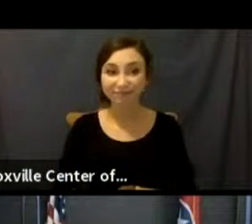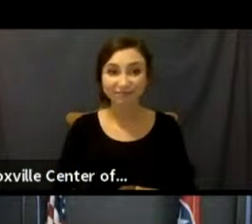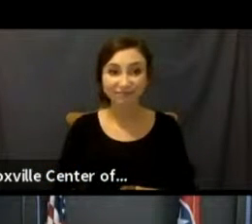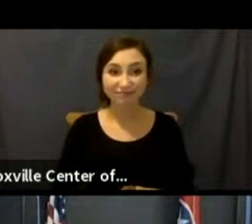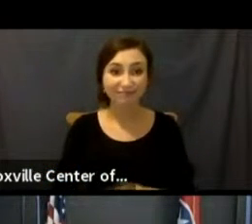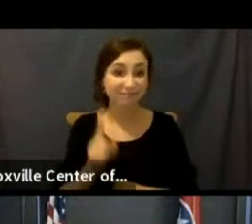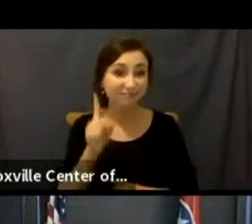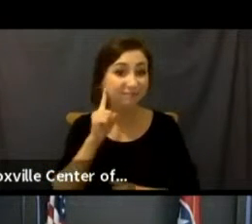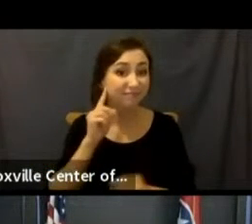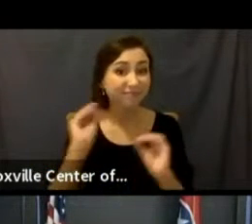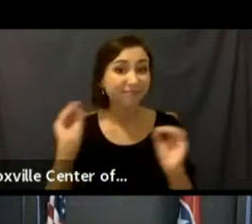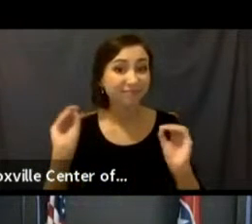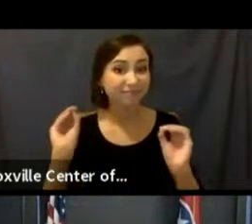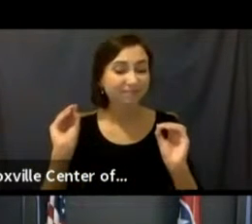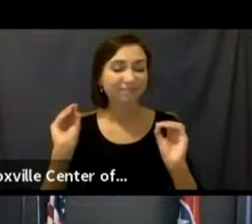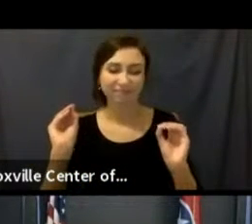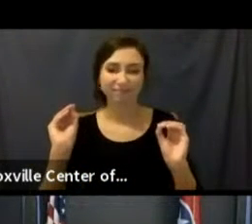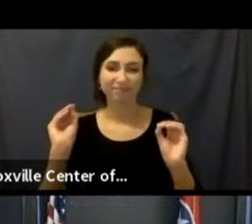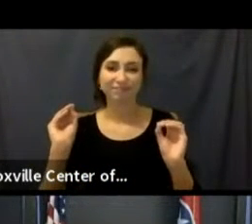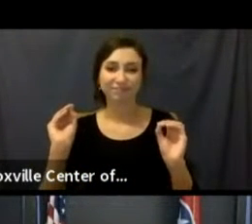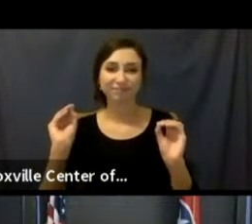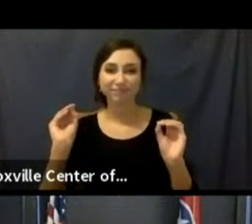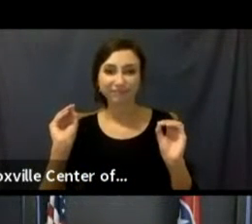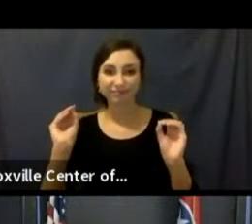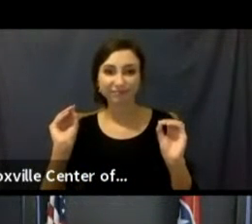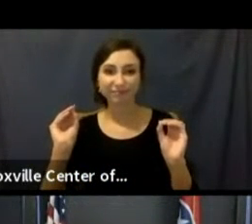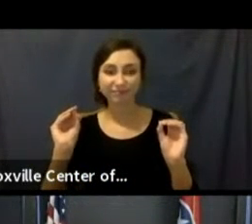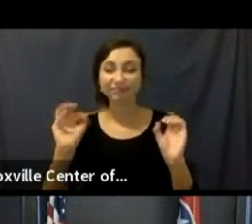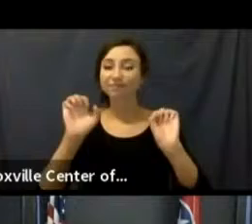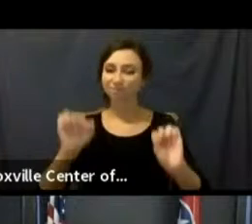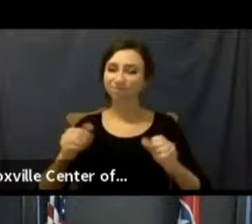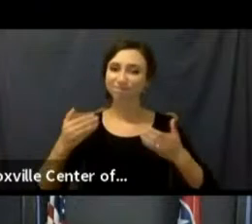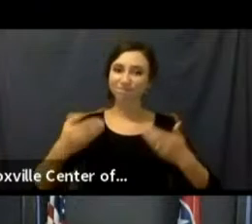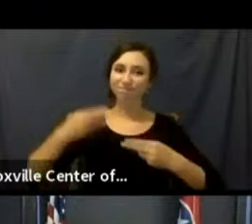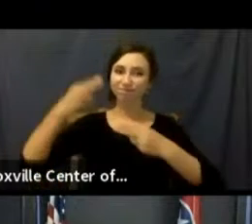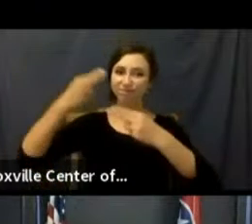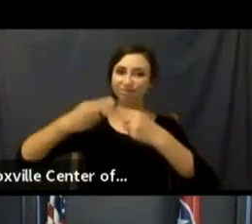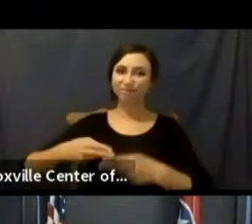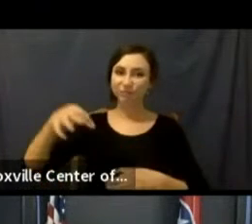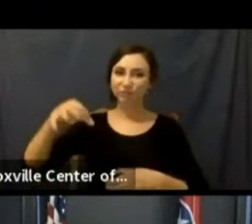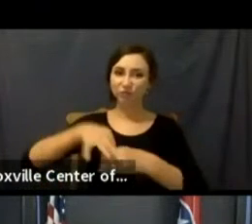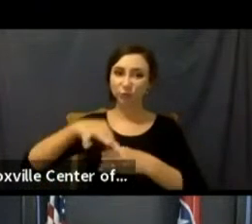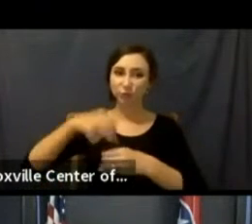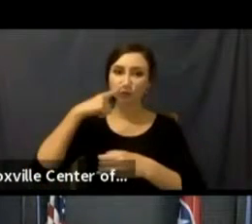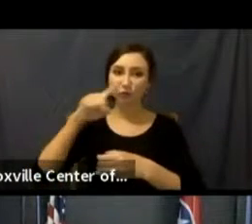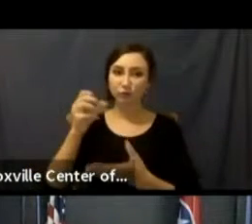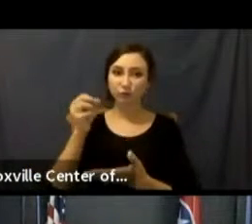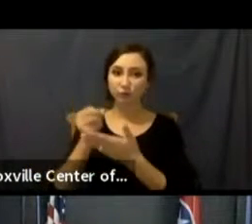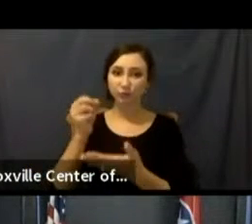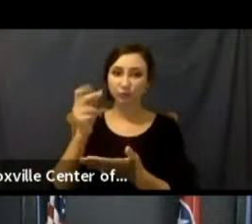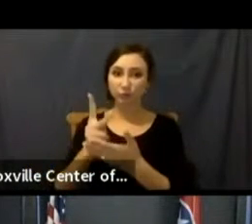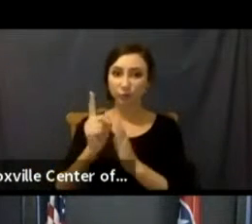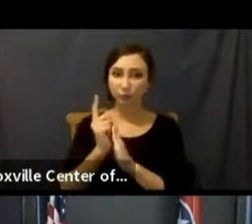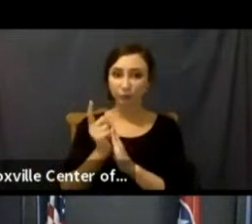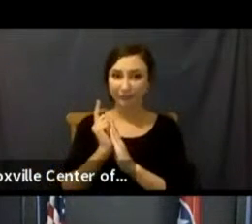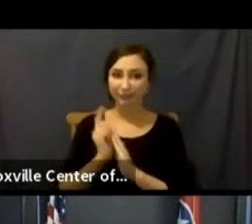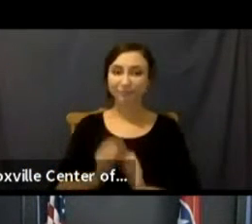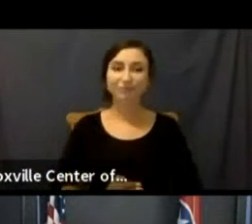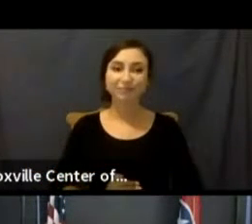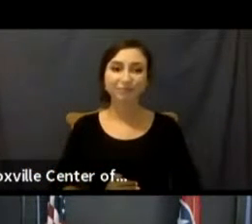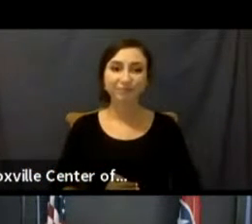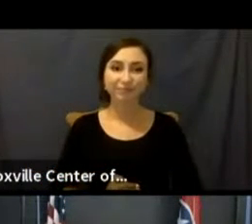Hearing none, we can go ahead with a roll call for approval of the minutes,